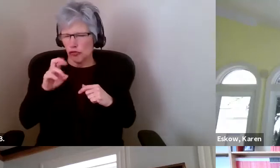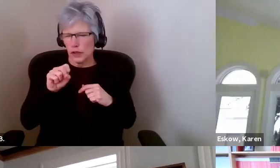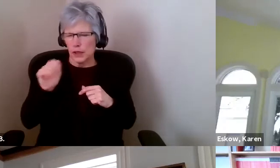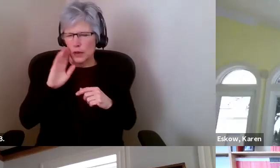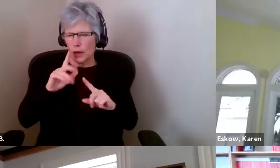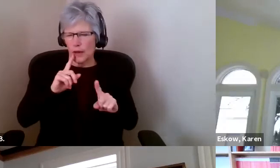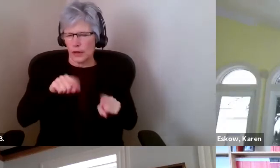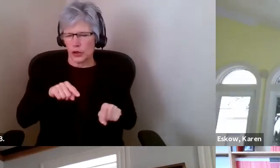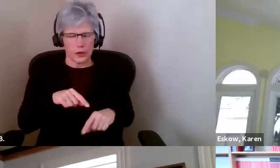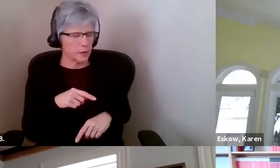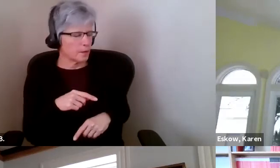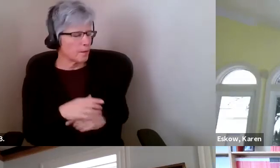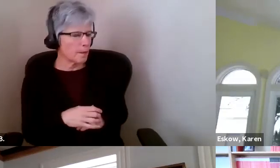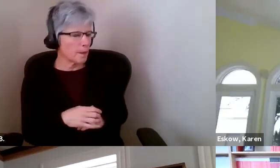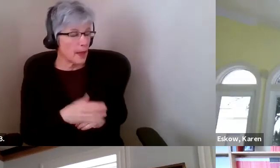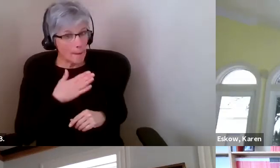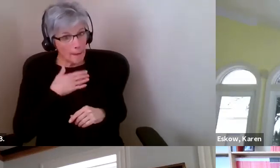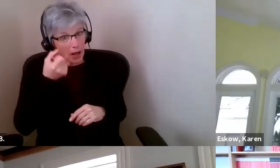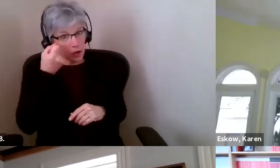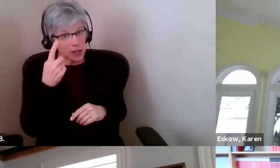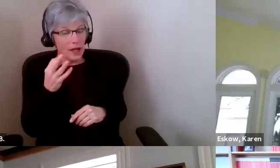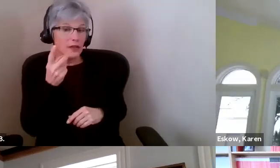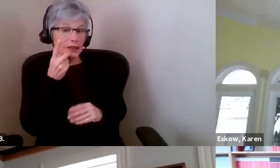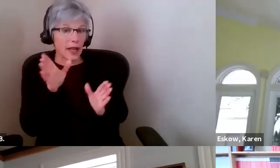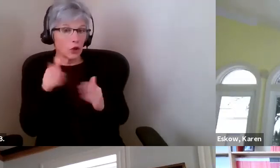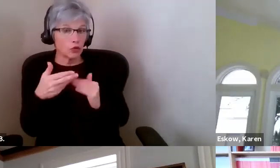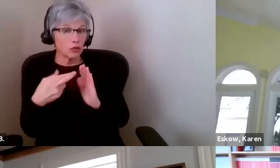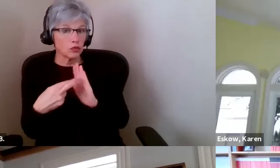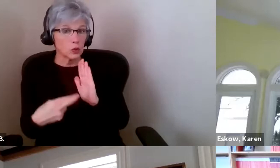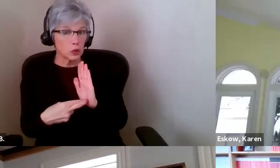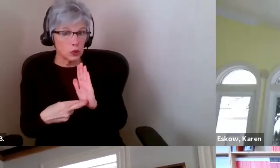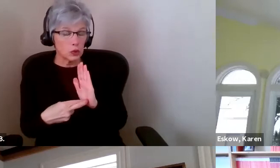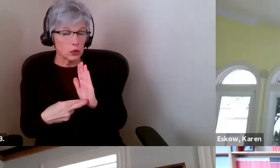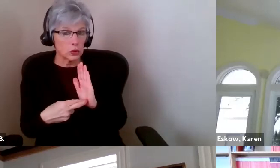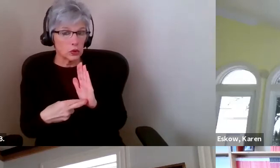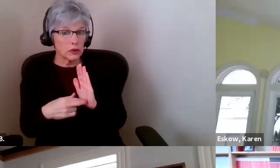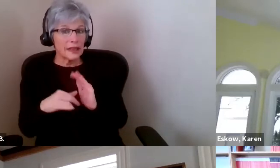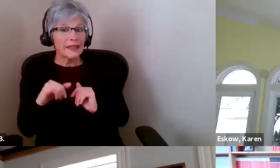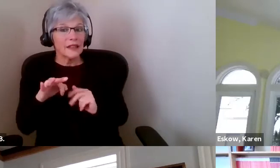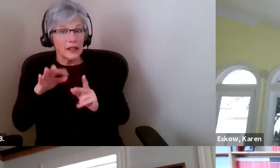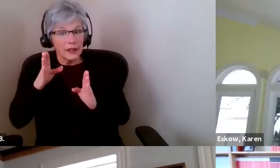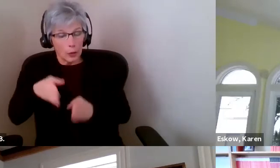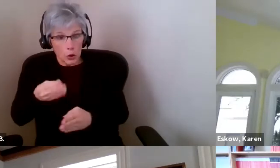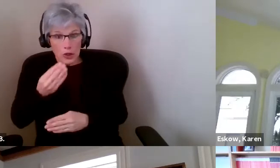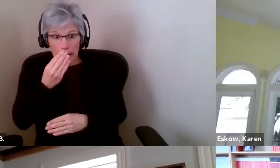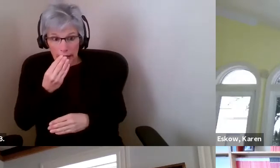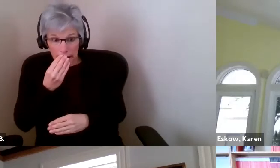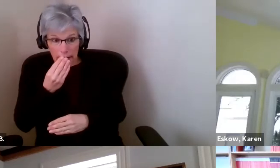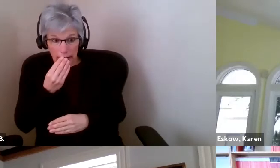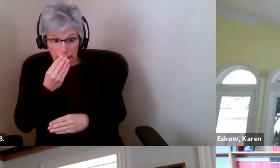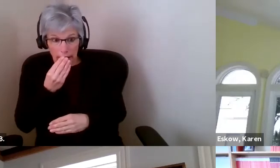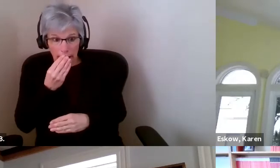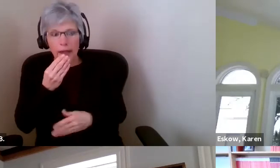my understanding of dining room regulations, that when someone is eating, they are allowed to take their masks